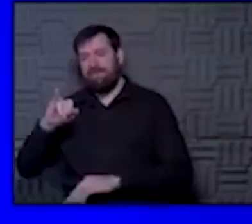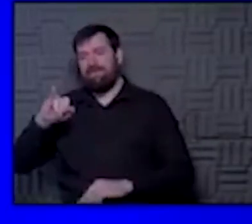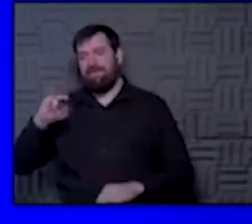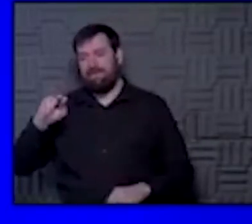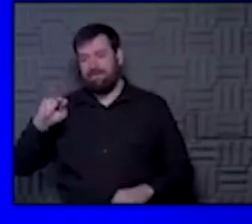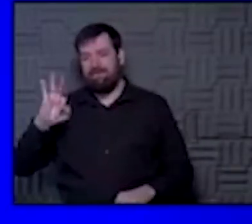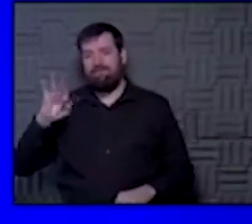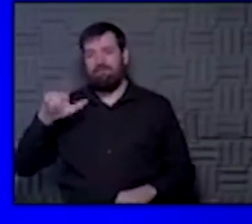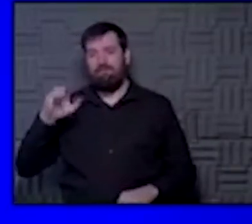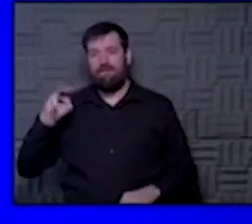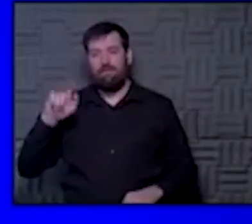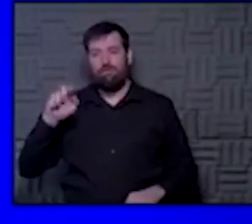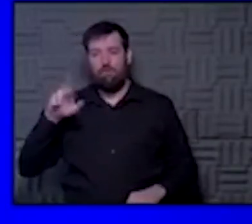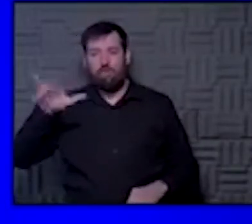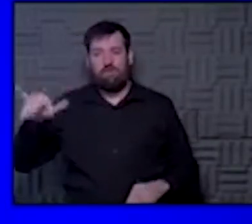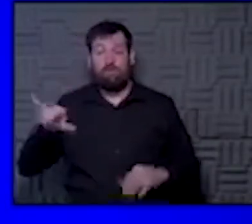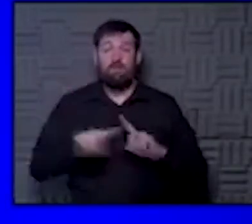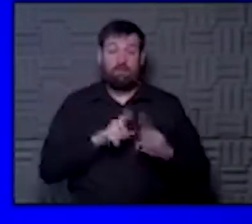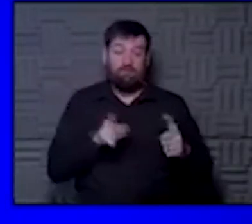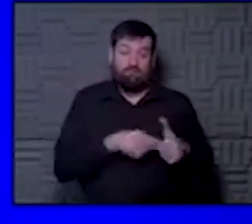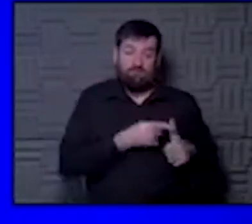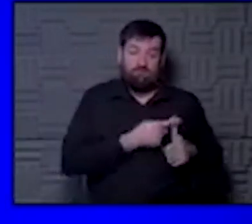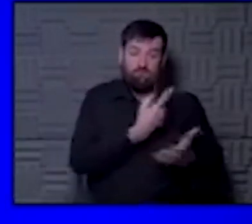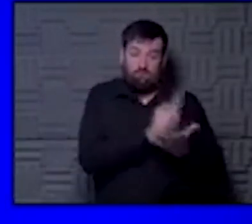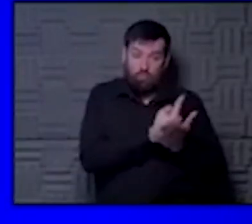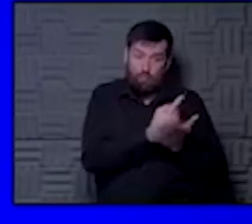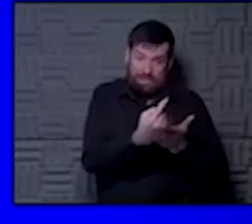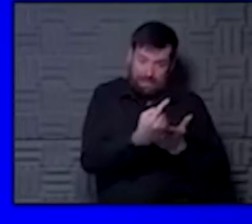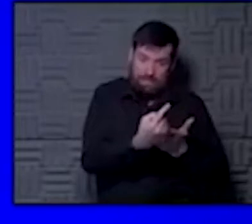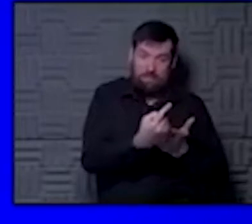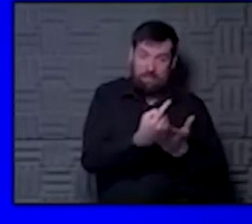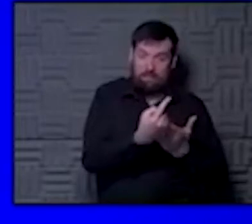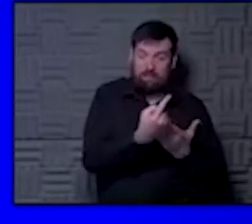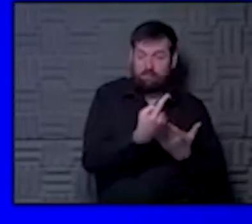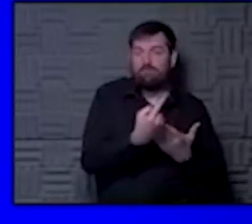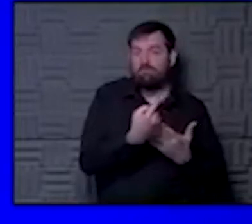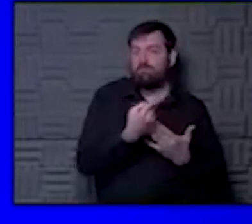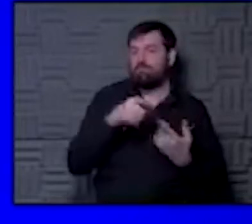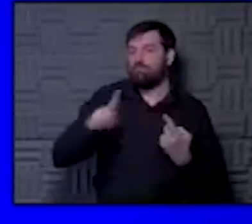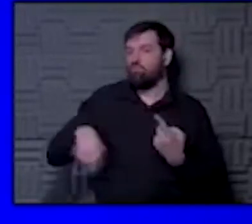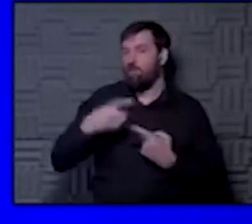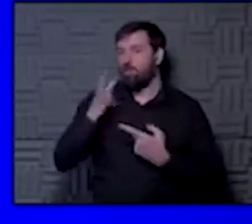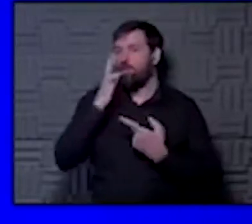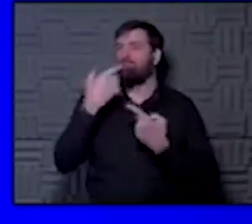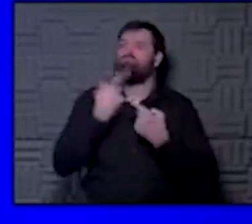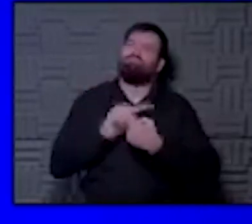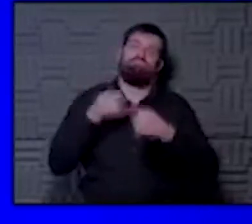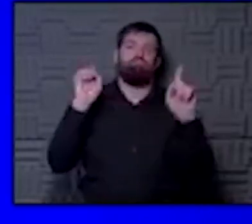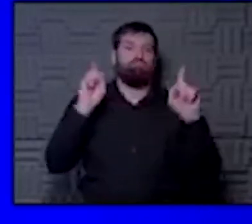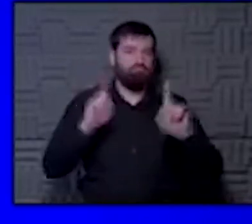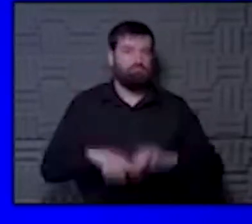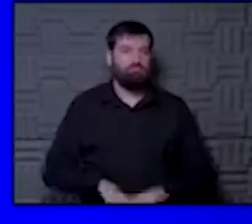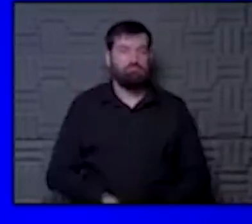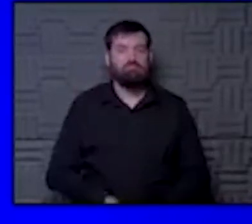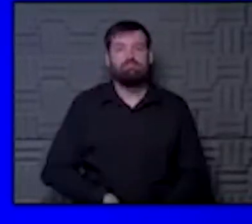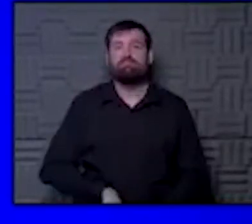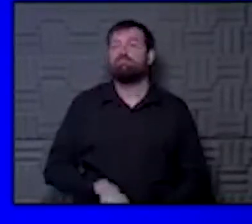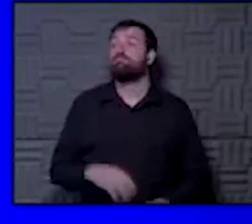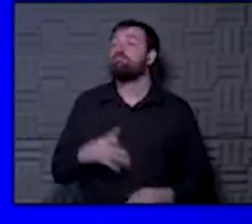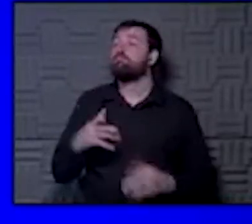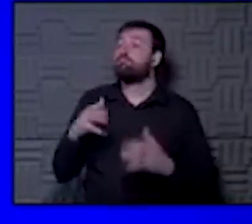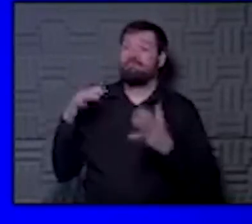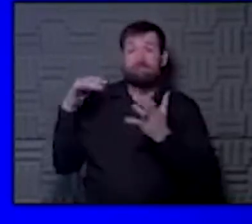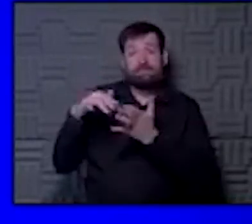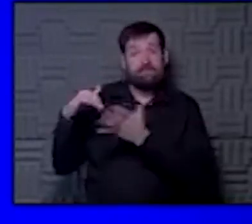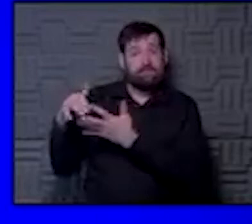but certainly within the first 7 days of symptom onset is probably when it's going to be the most beneficial. But studies are still